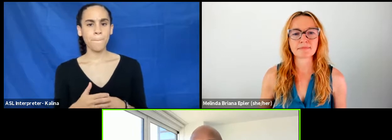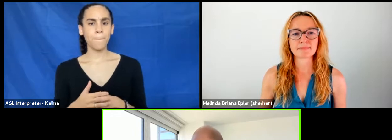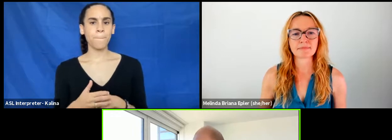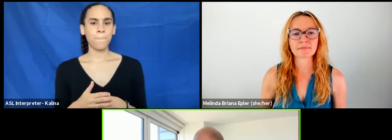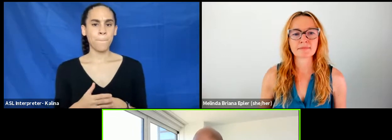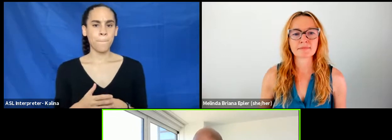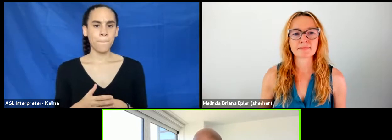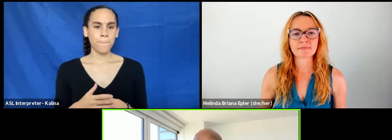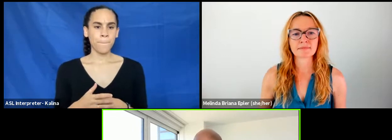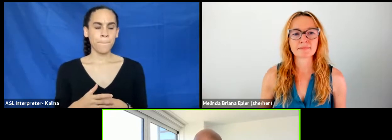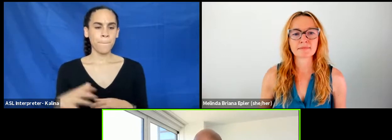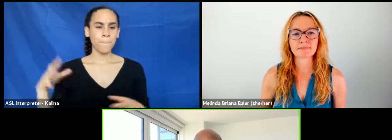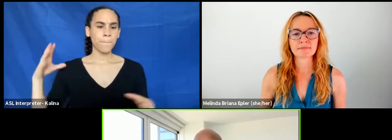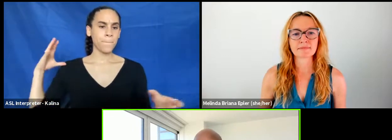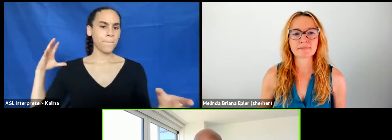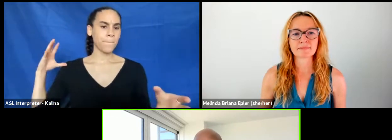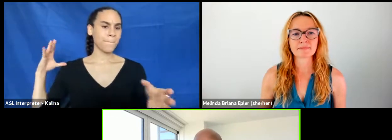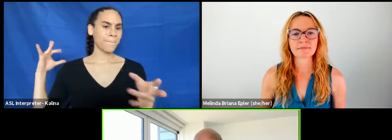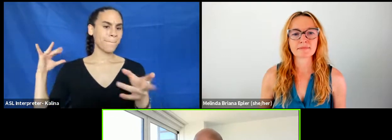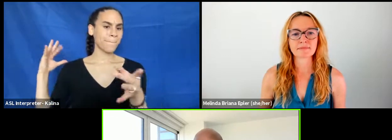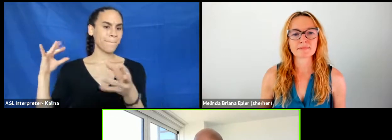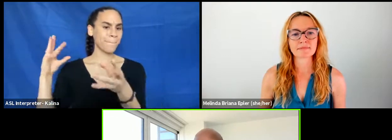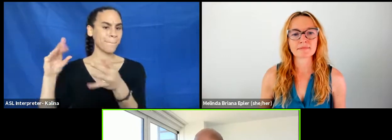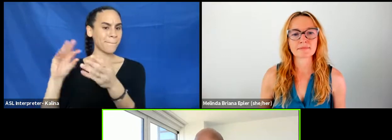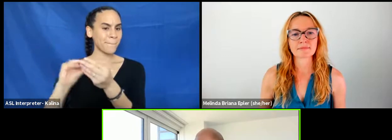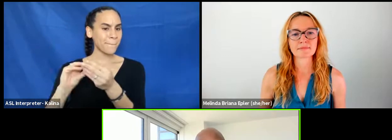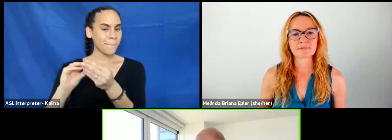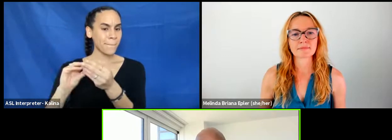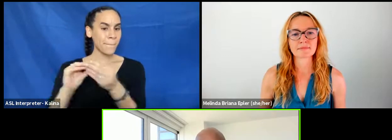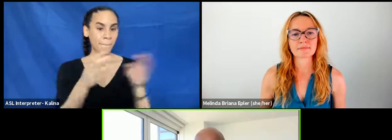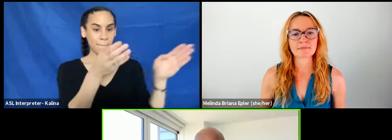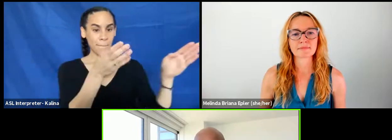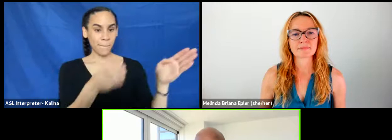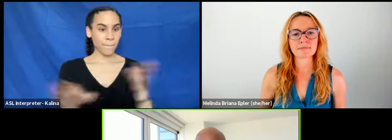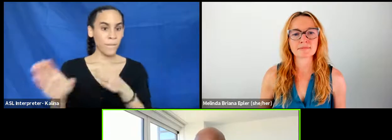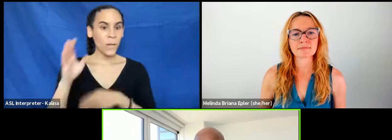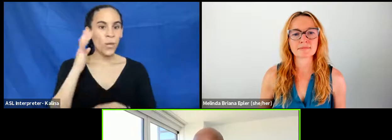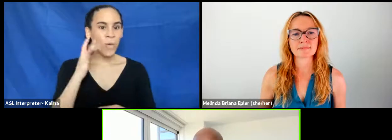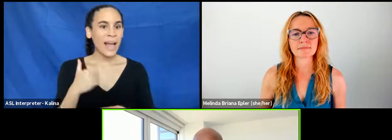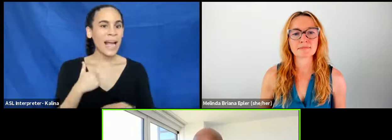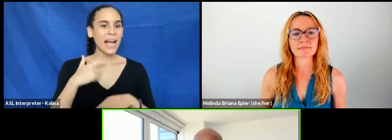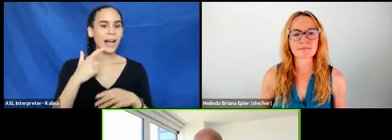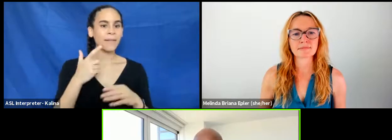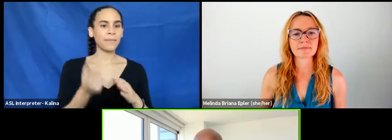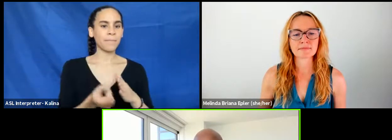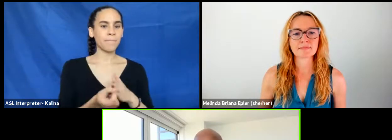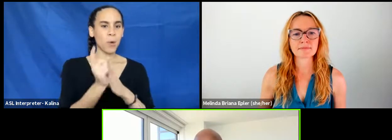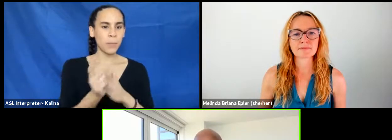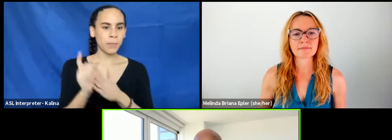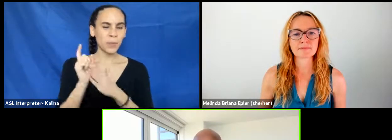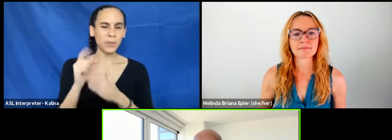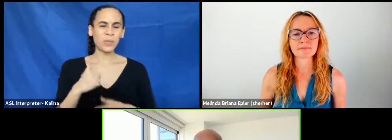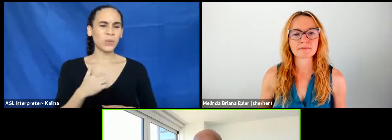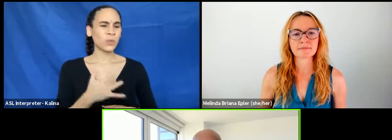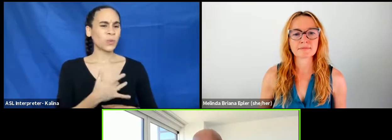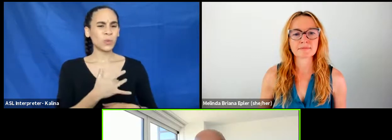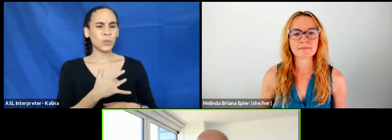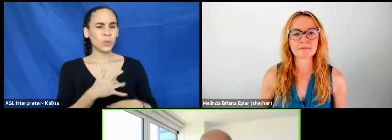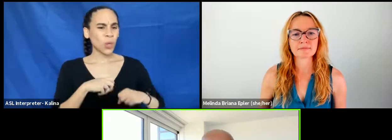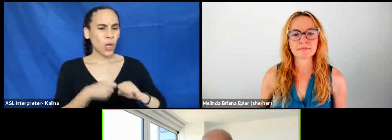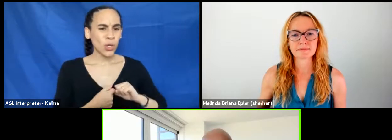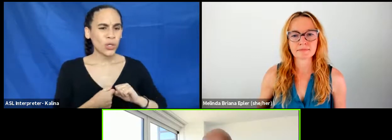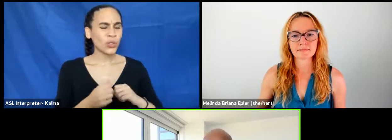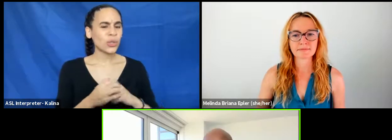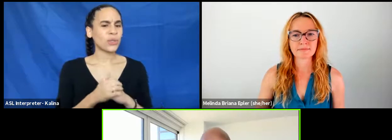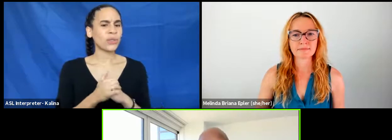throughout the years, the shift happened because there was moments where I was hurting. And it was hurting, not